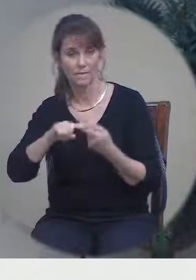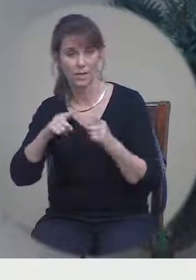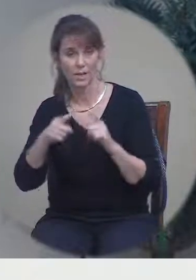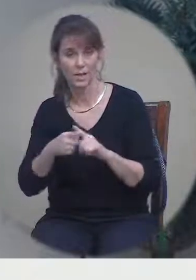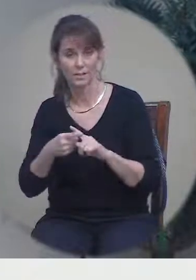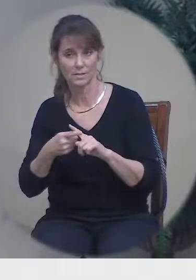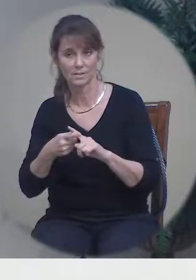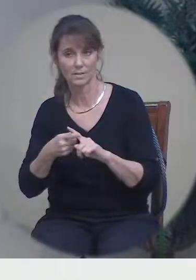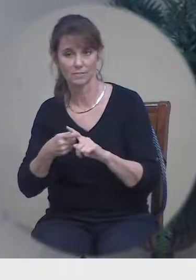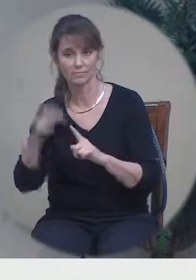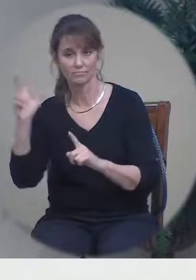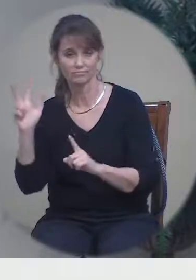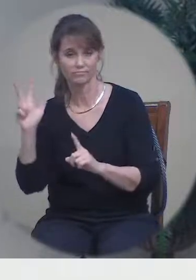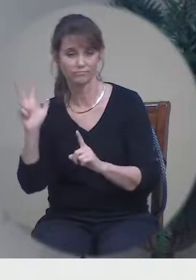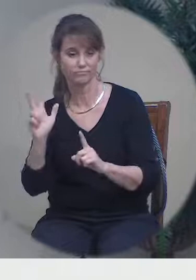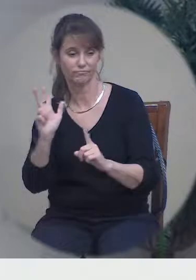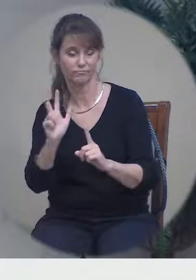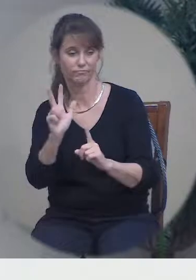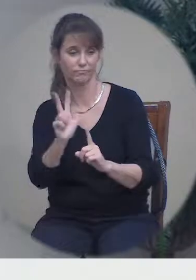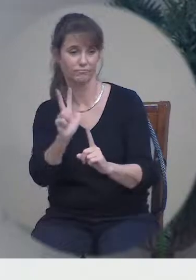come, and